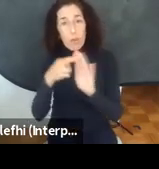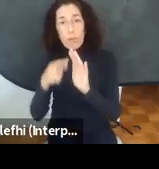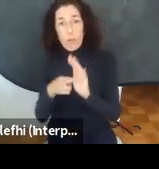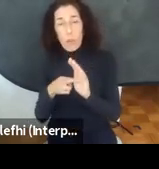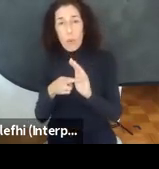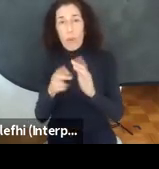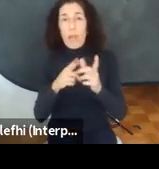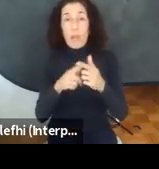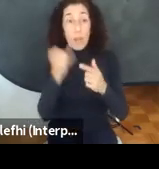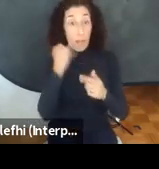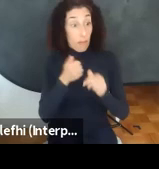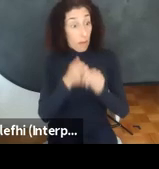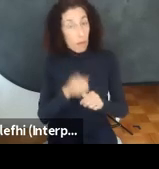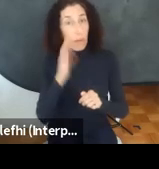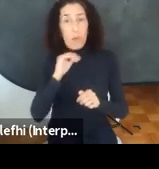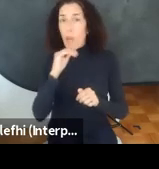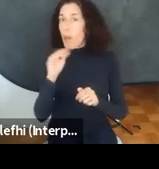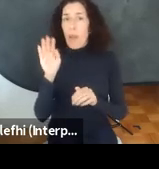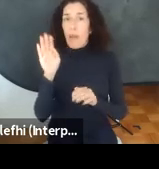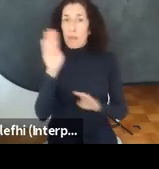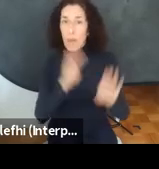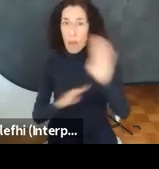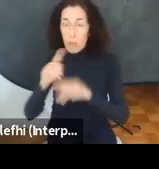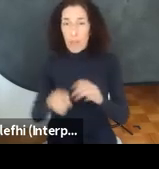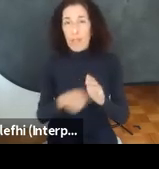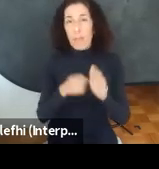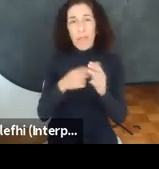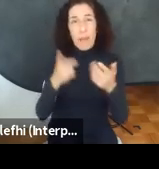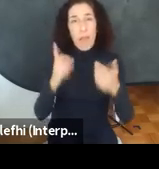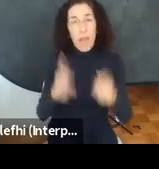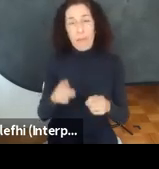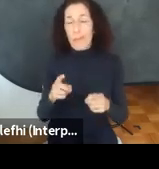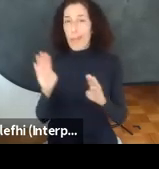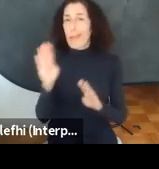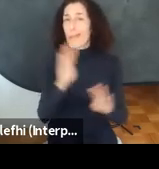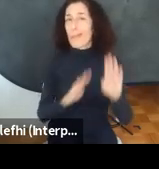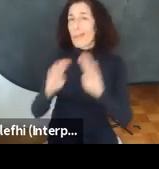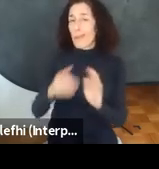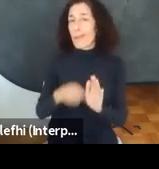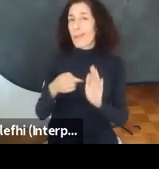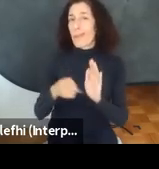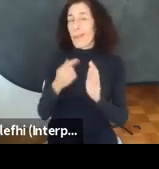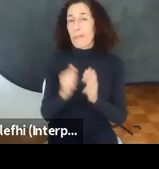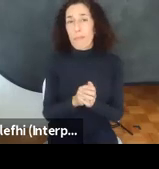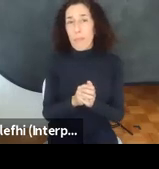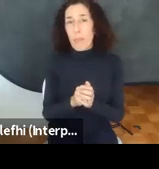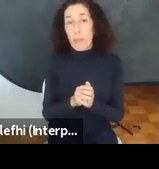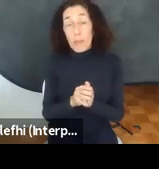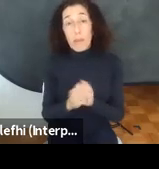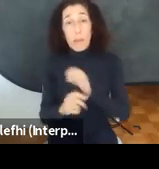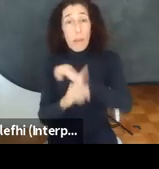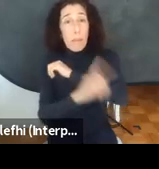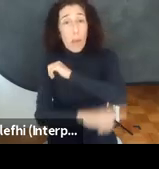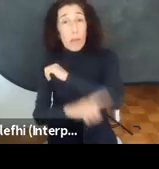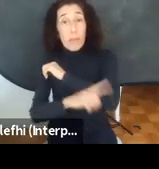trouble. There are times where we did get in trouble. Mm-hmm. But some of the punishments were where we just